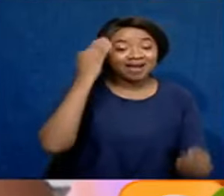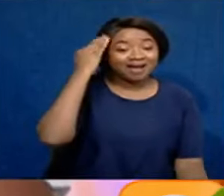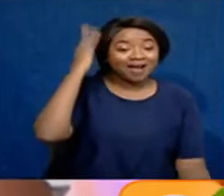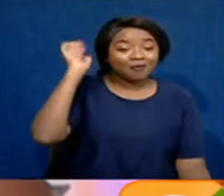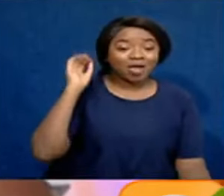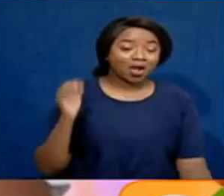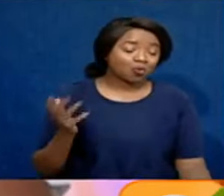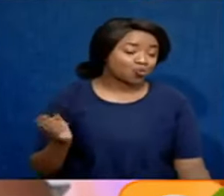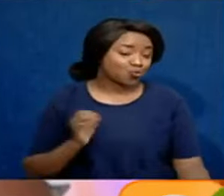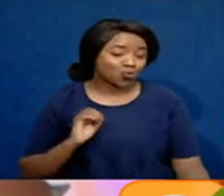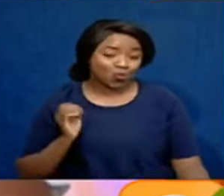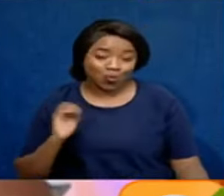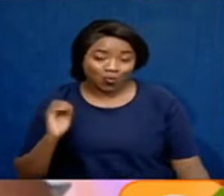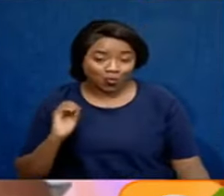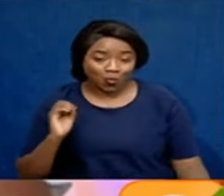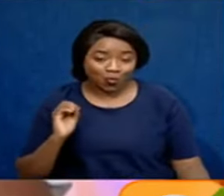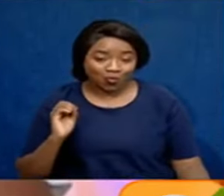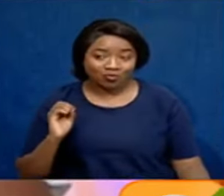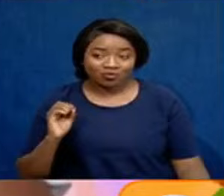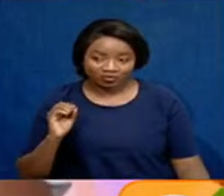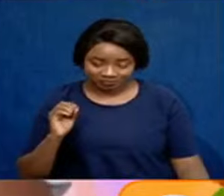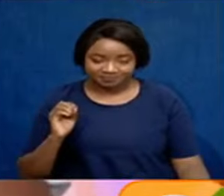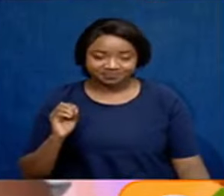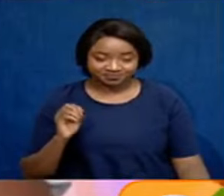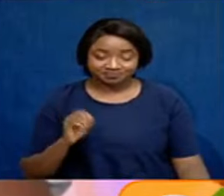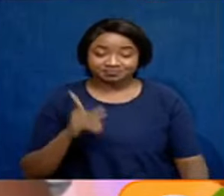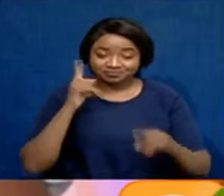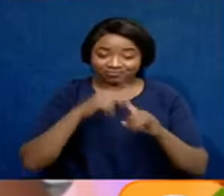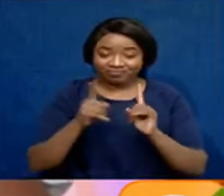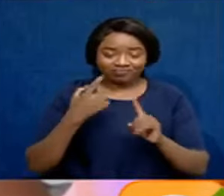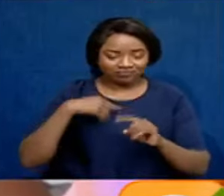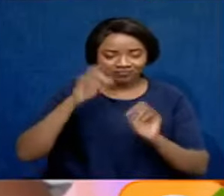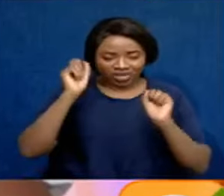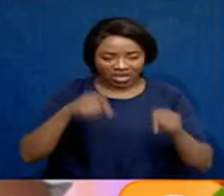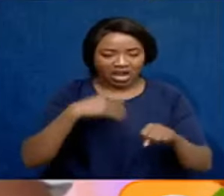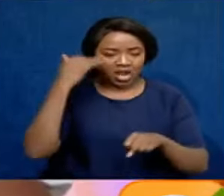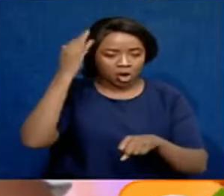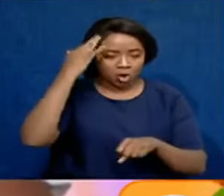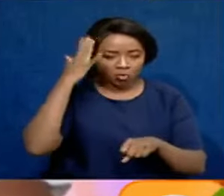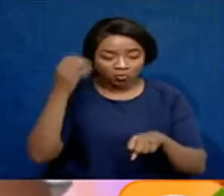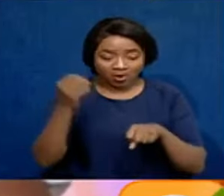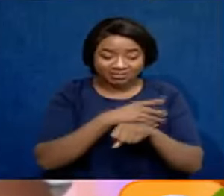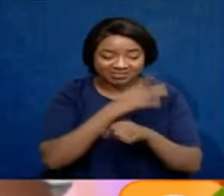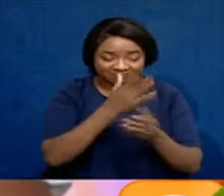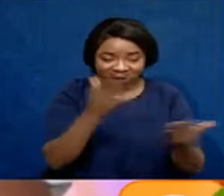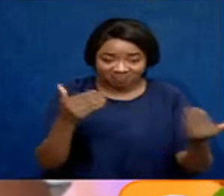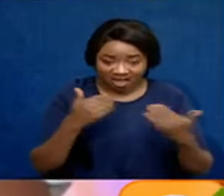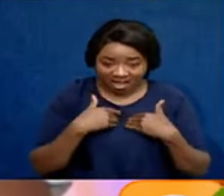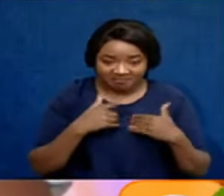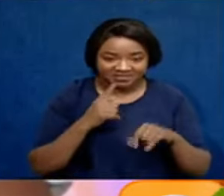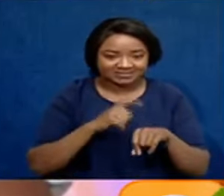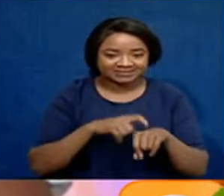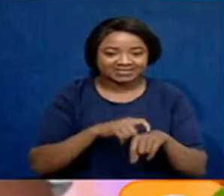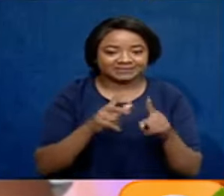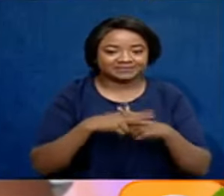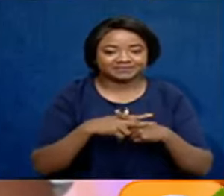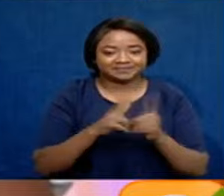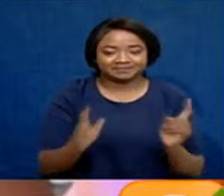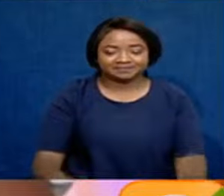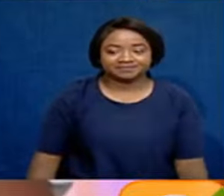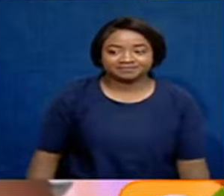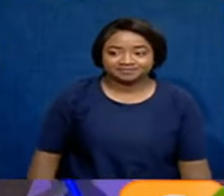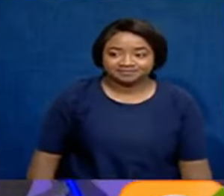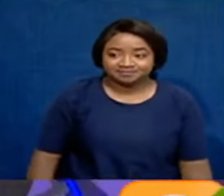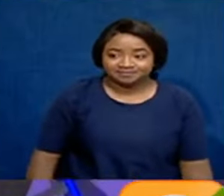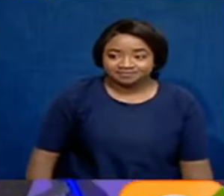good news is, we are able to pick cancer in its early stages, and in its early stages, it's curable. Mm-hmm. Yes. So early detection